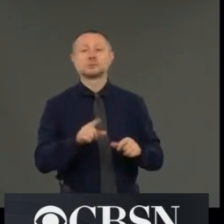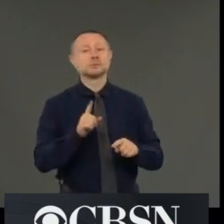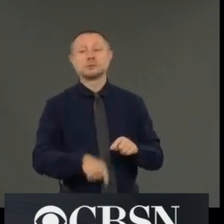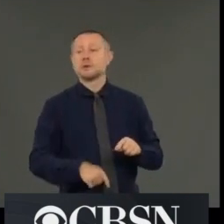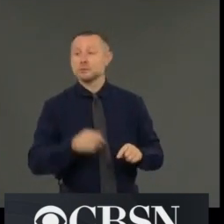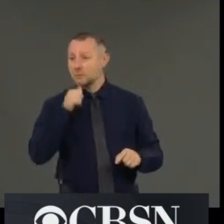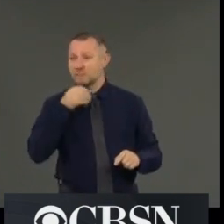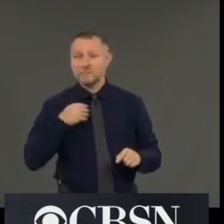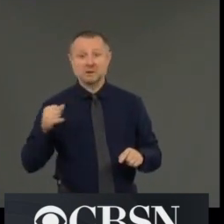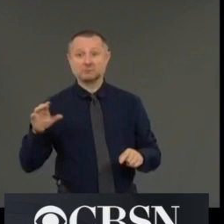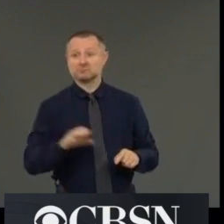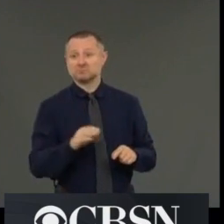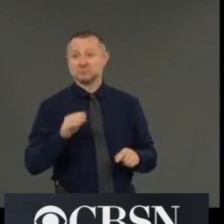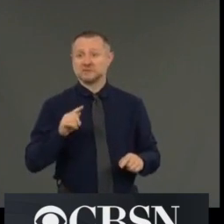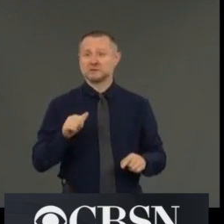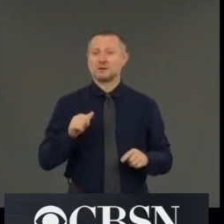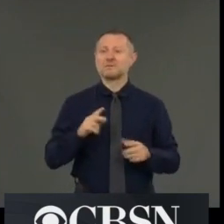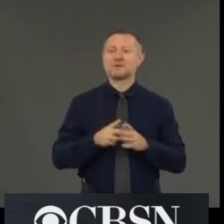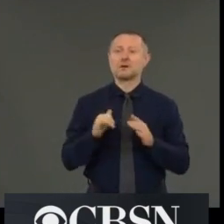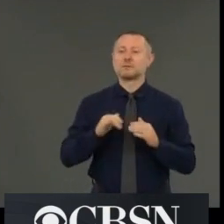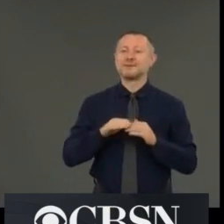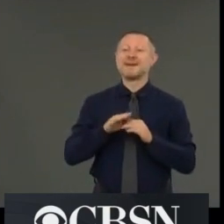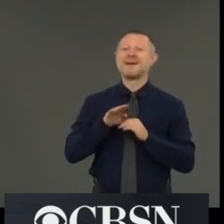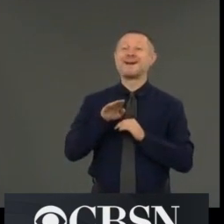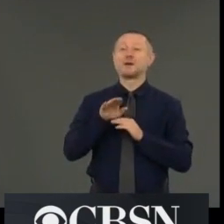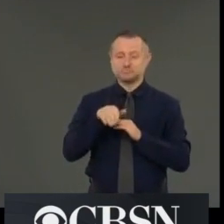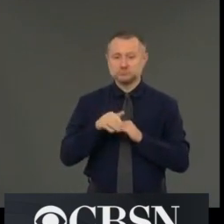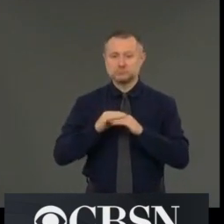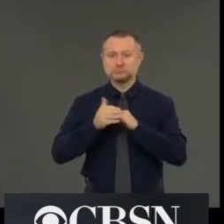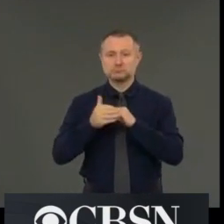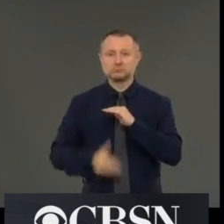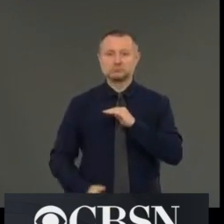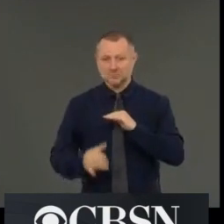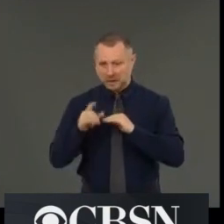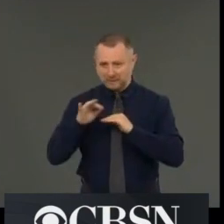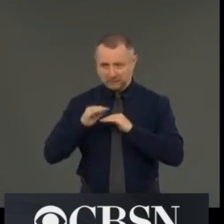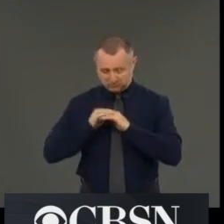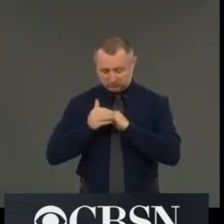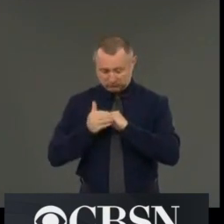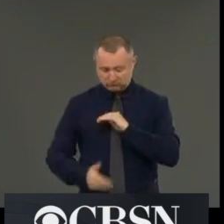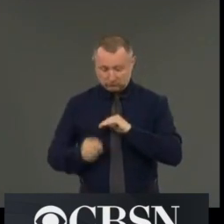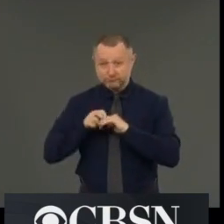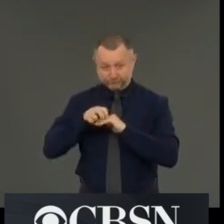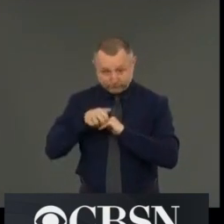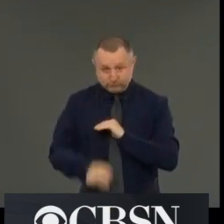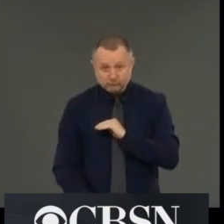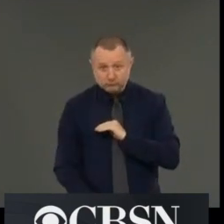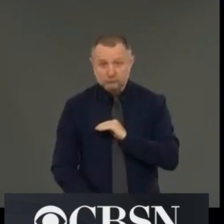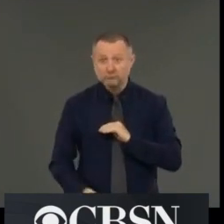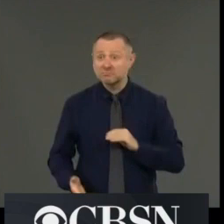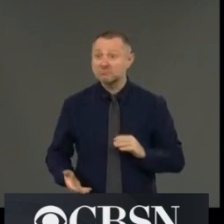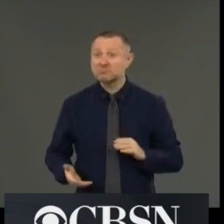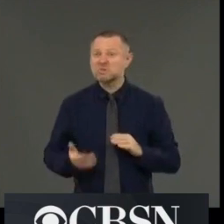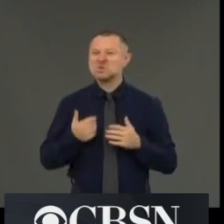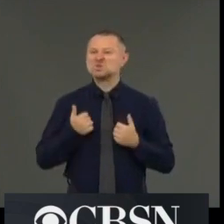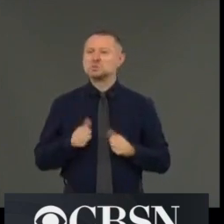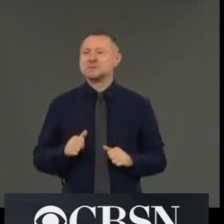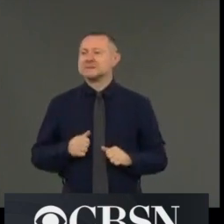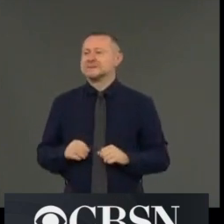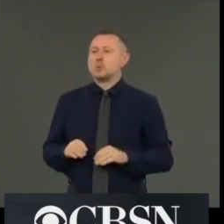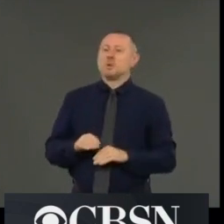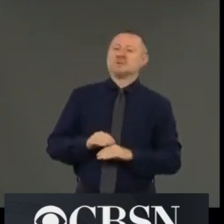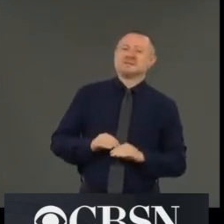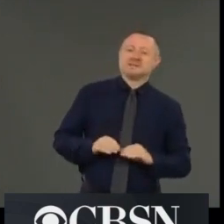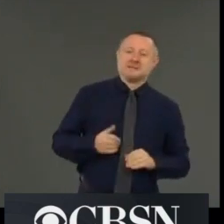cliff, and the economics do not permit. So we're trying to be responsible to make sure we have a workforce structure in the event